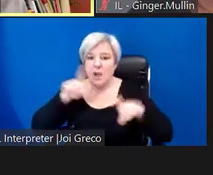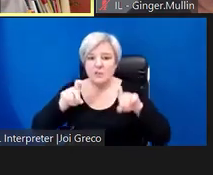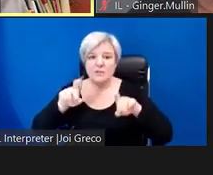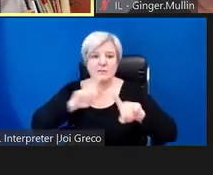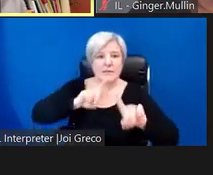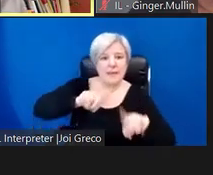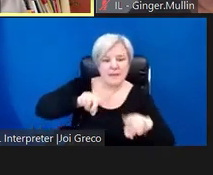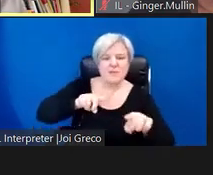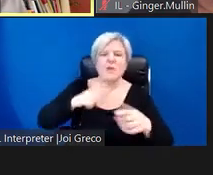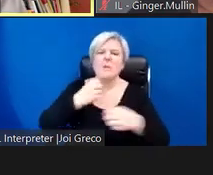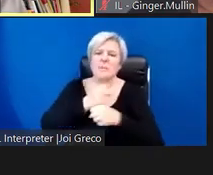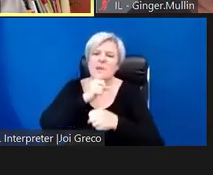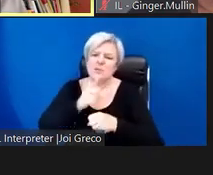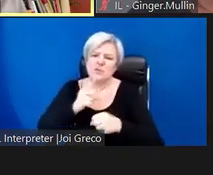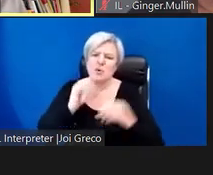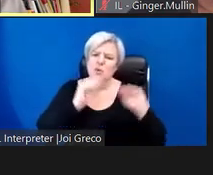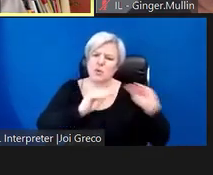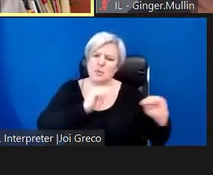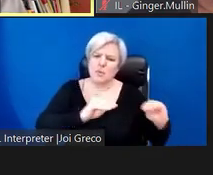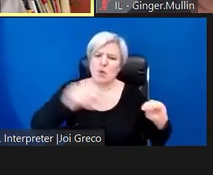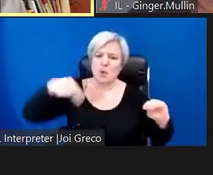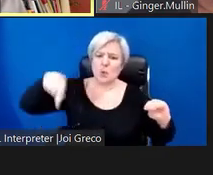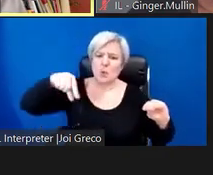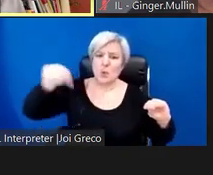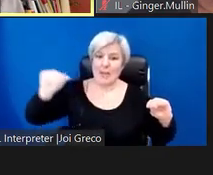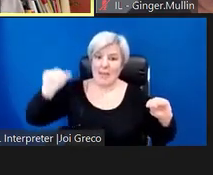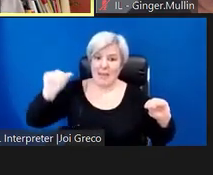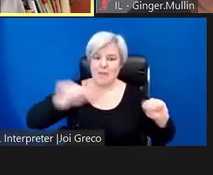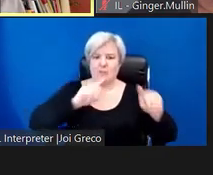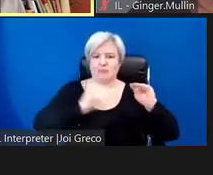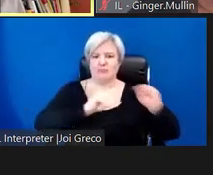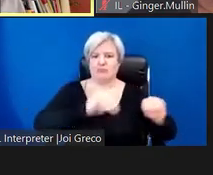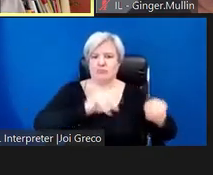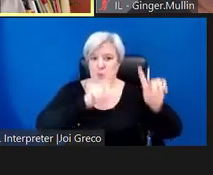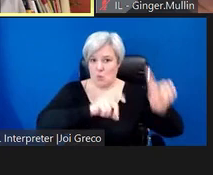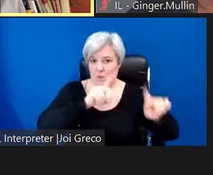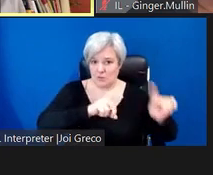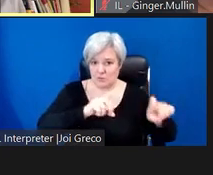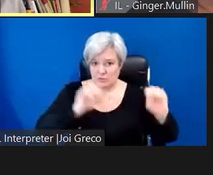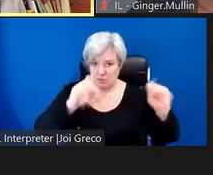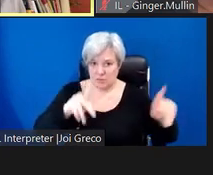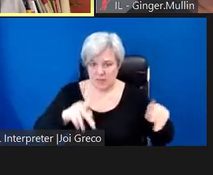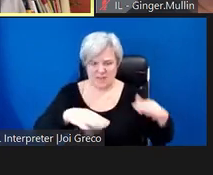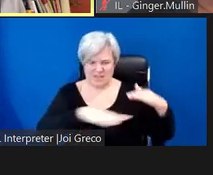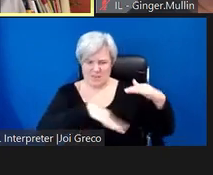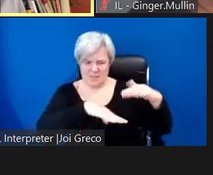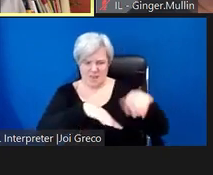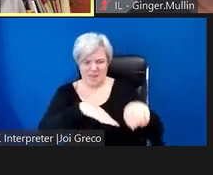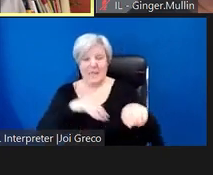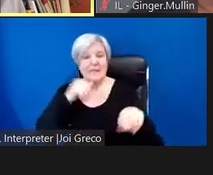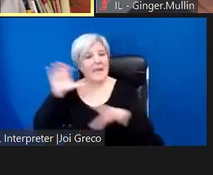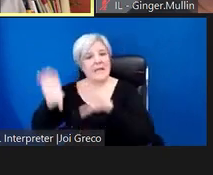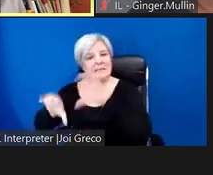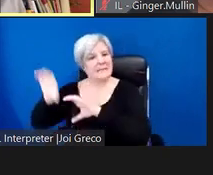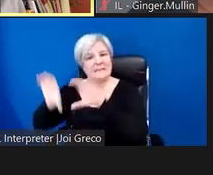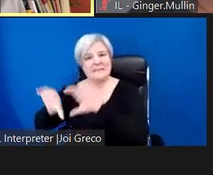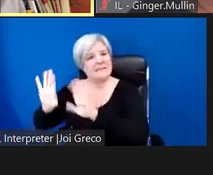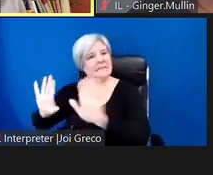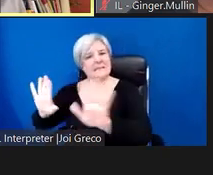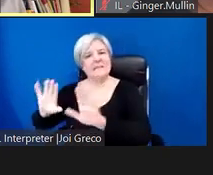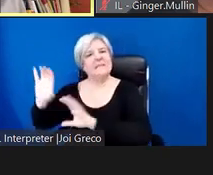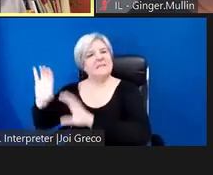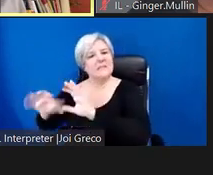that you are putting your questions in the Q&A box that is located at the bottom of your screen, not in the chat box. The chat box should